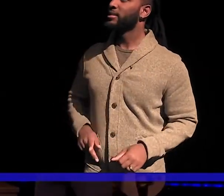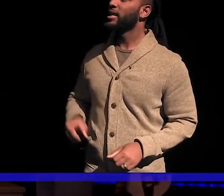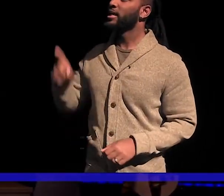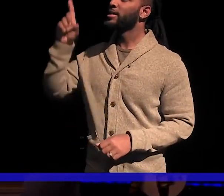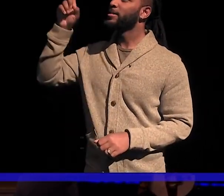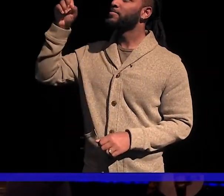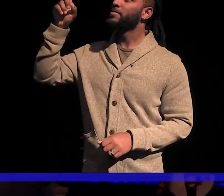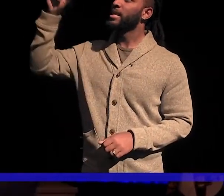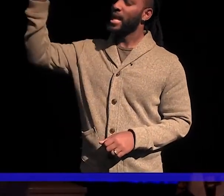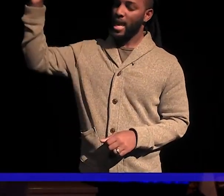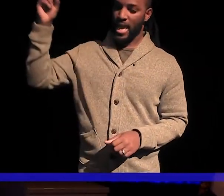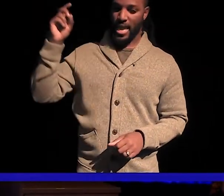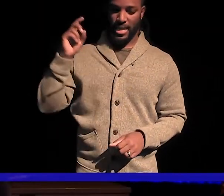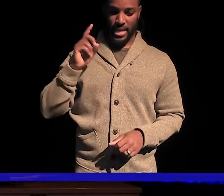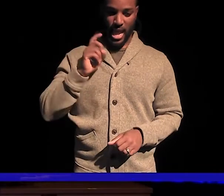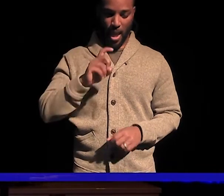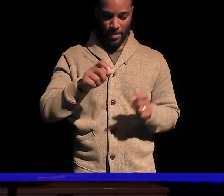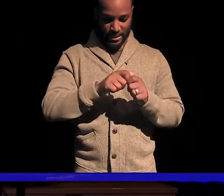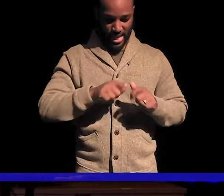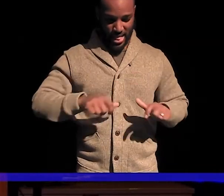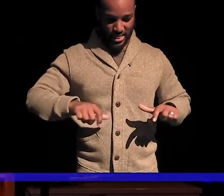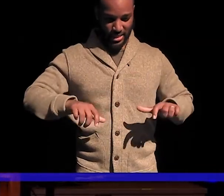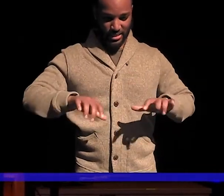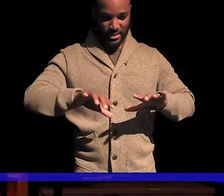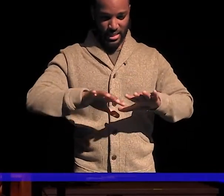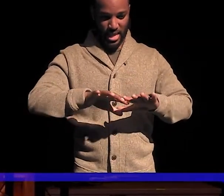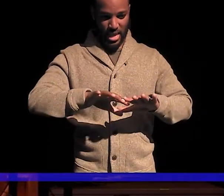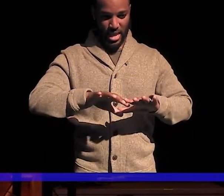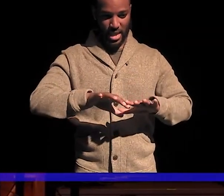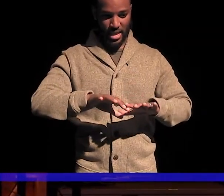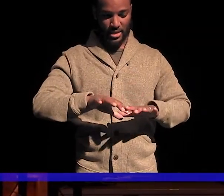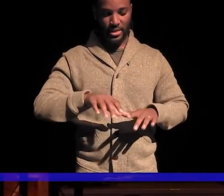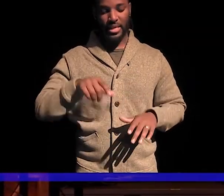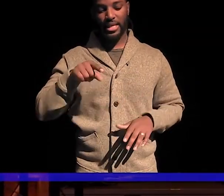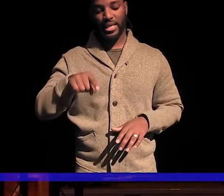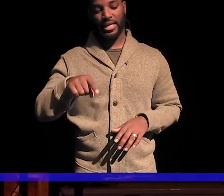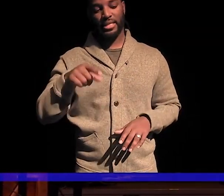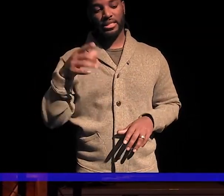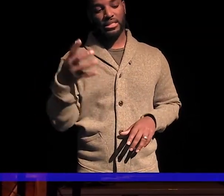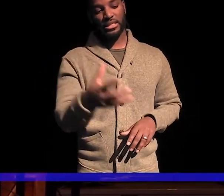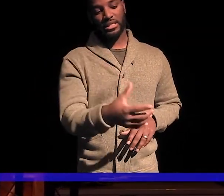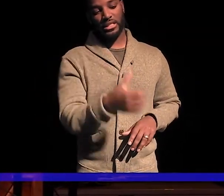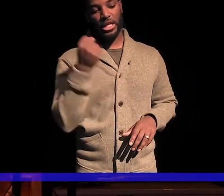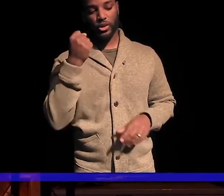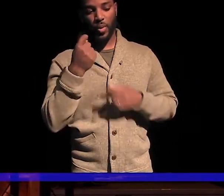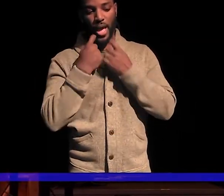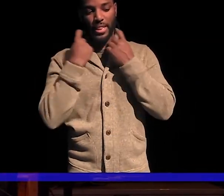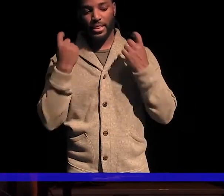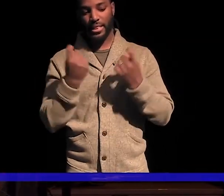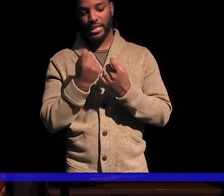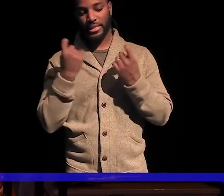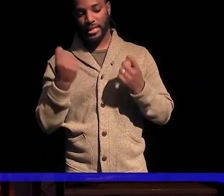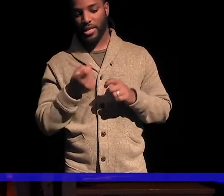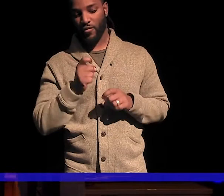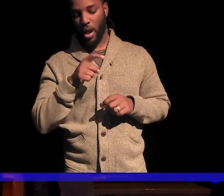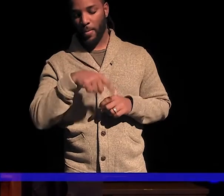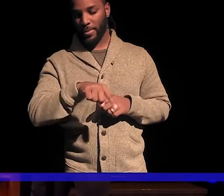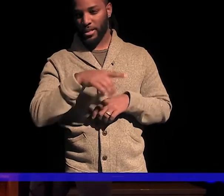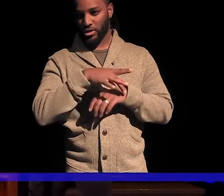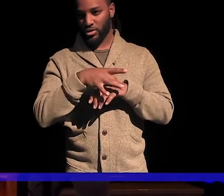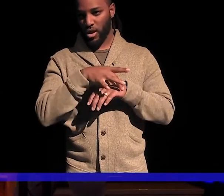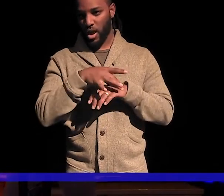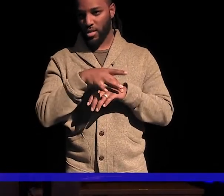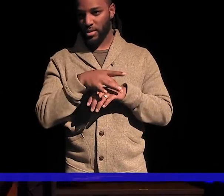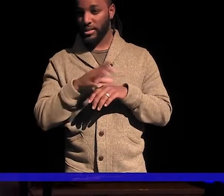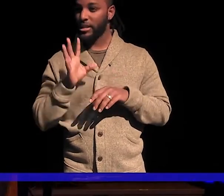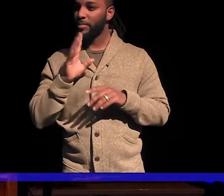goes into a foreign land and he takes away the spoils of that land after he defeats them. And it's